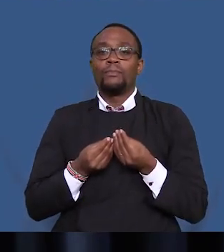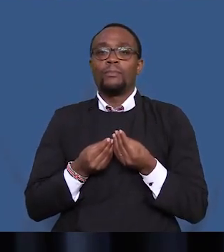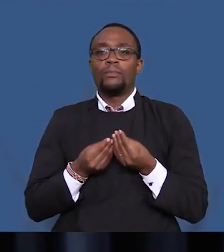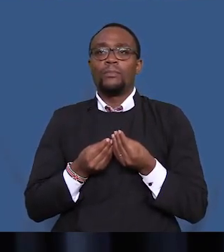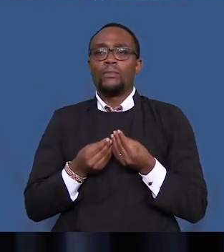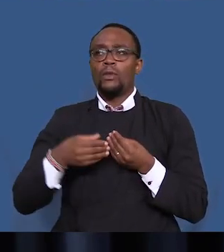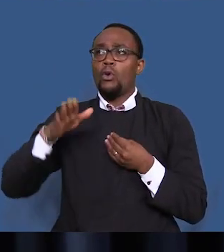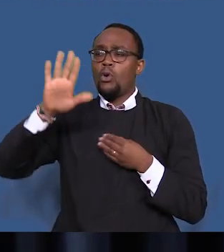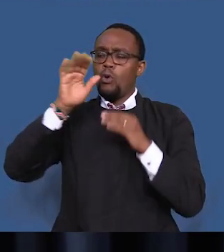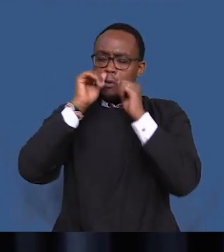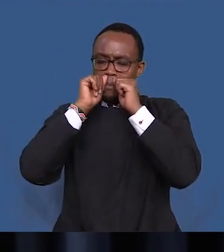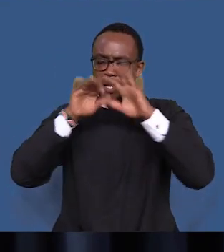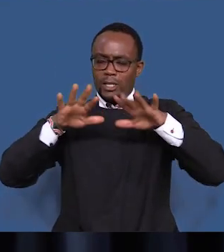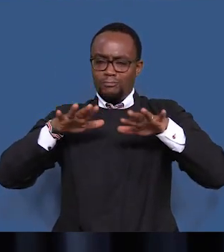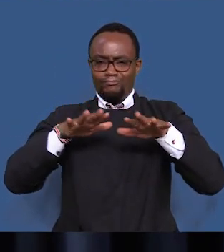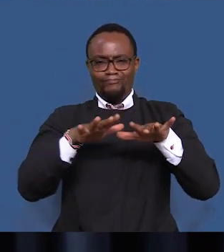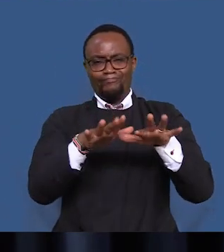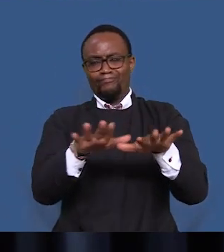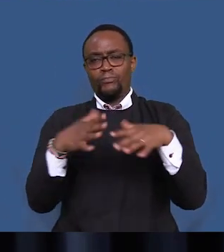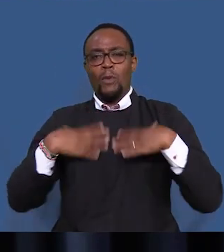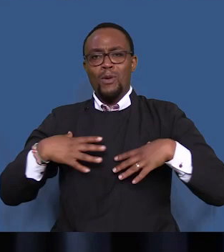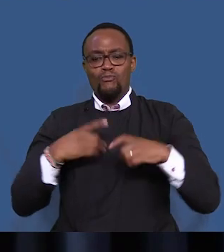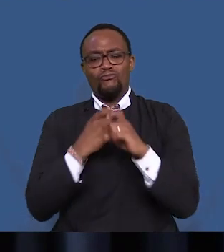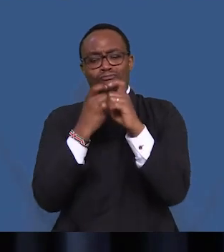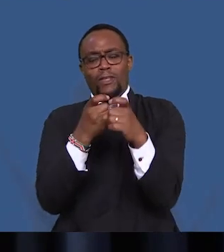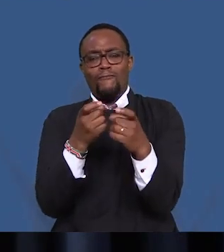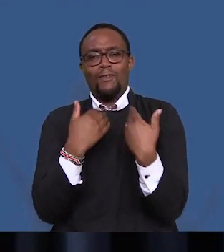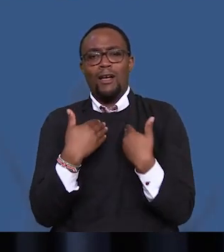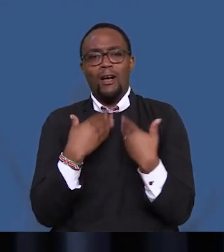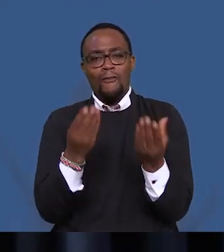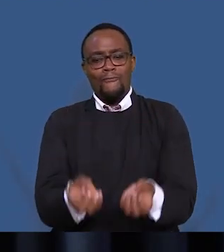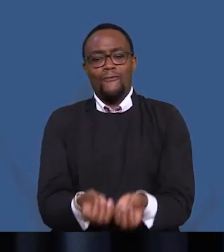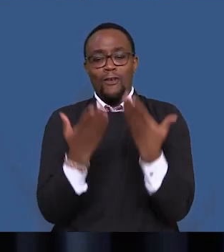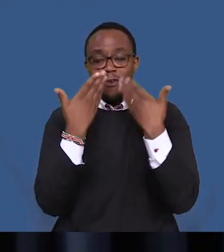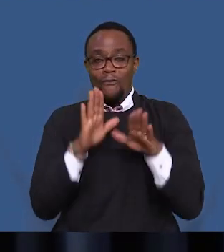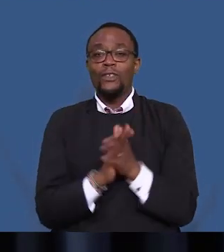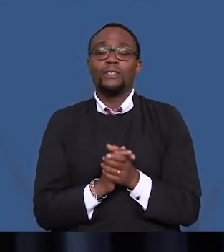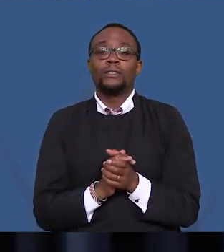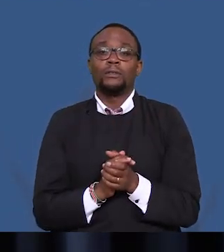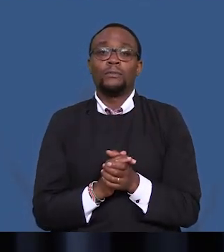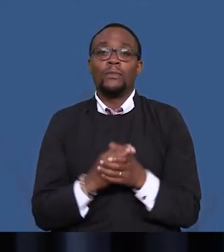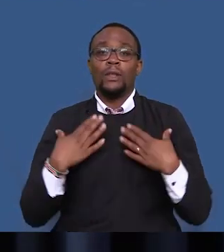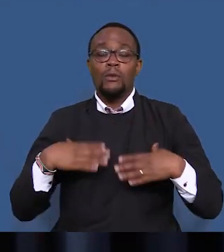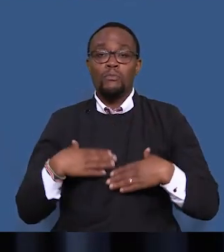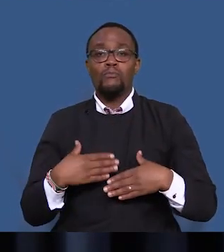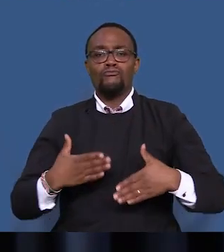your blessings on the gifts that we offer today, that our viewers have given,